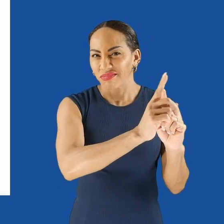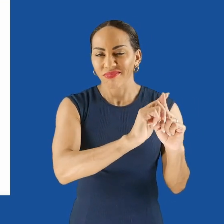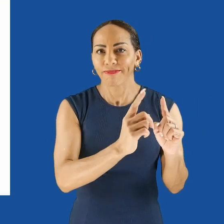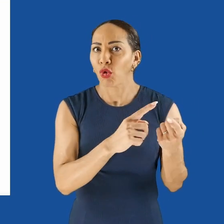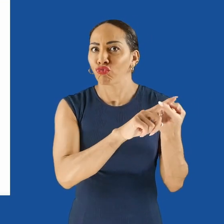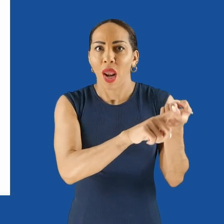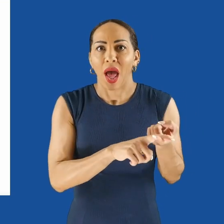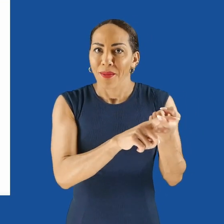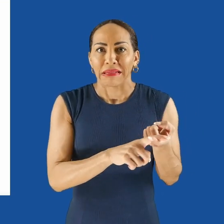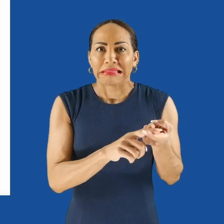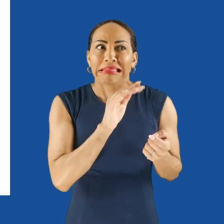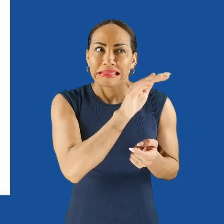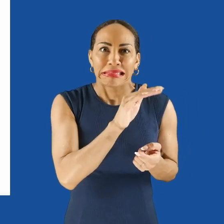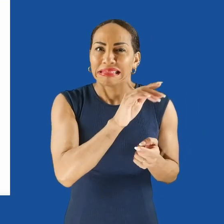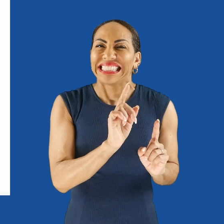so it's not reliable.